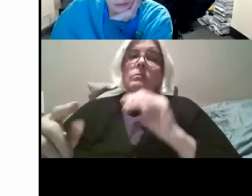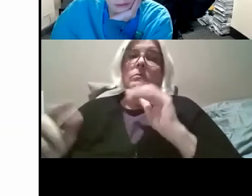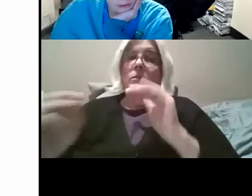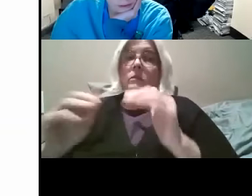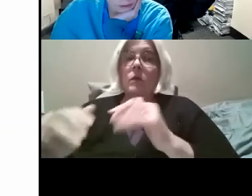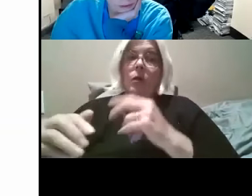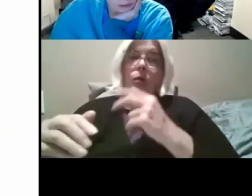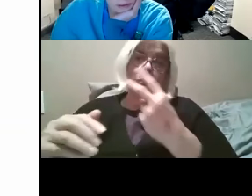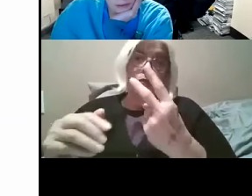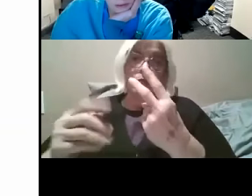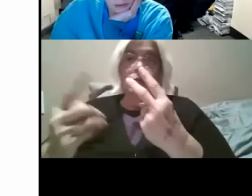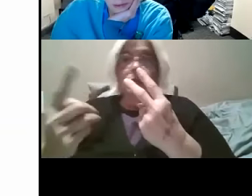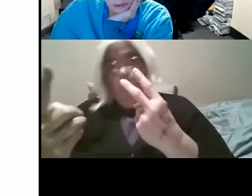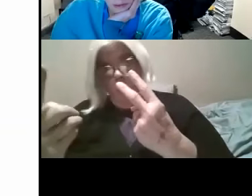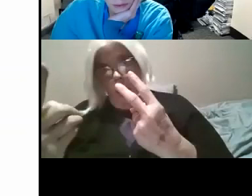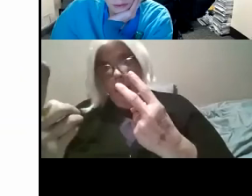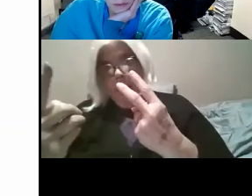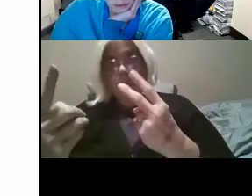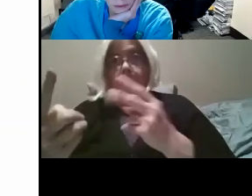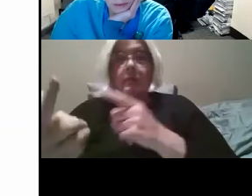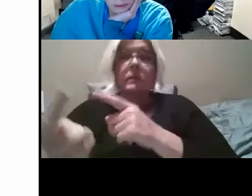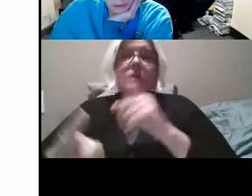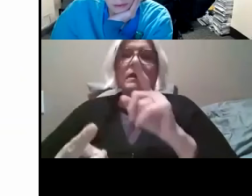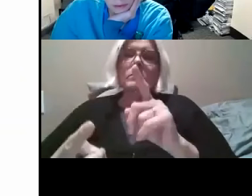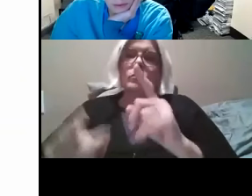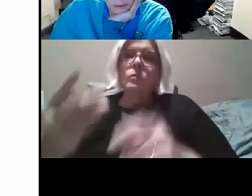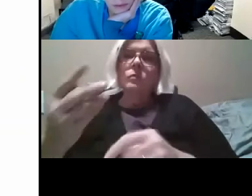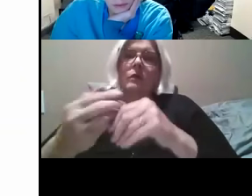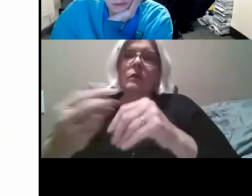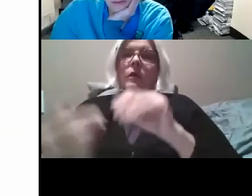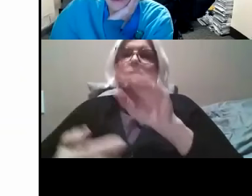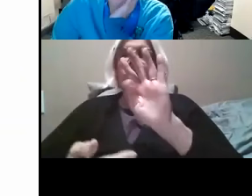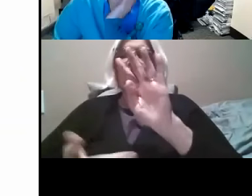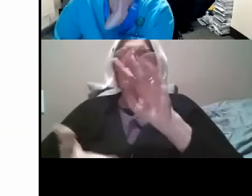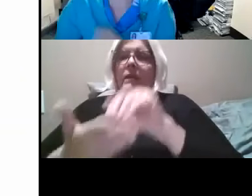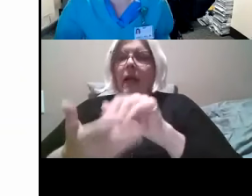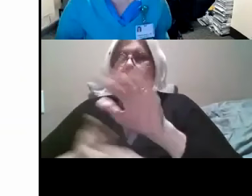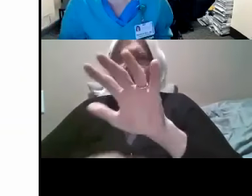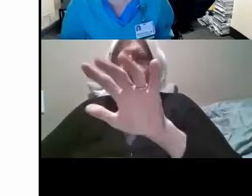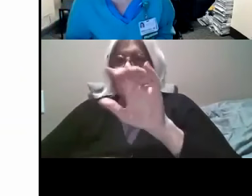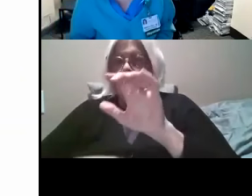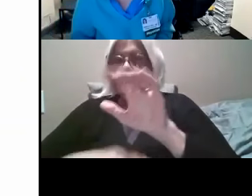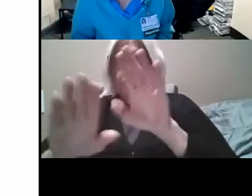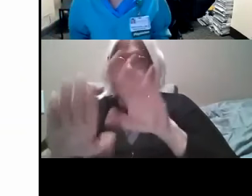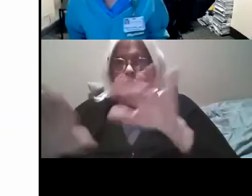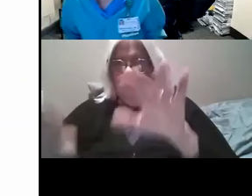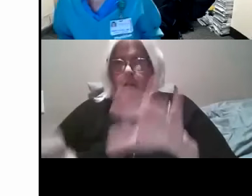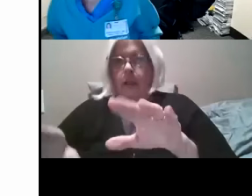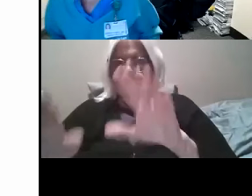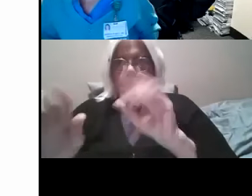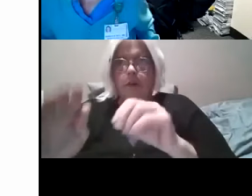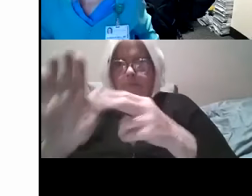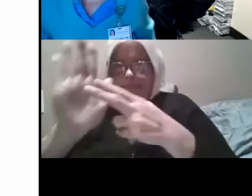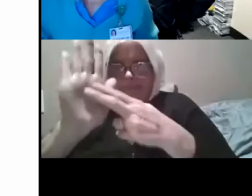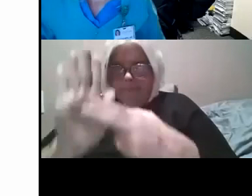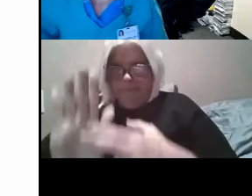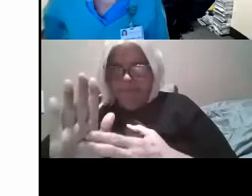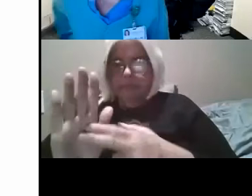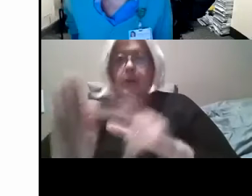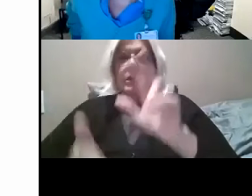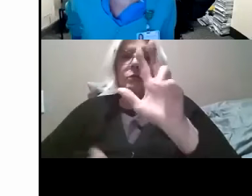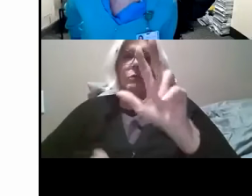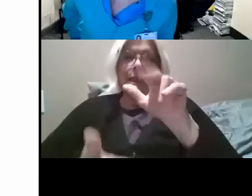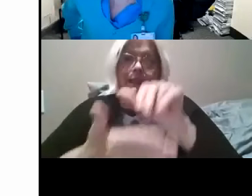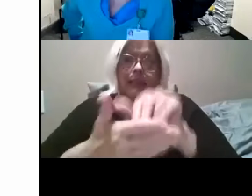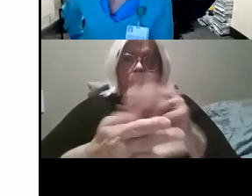about 4,500 kids enrolled in the trial total, and 3,000 received the vaccine and